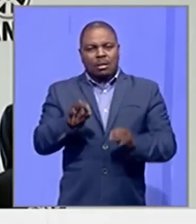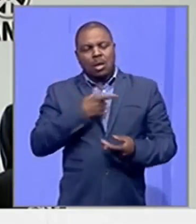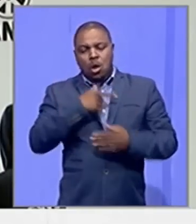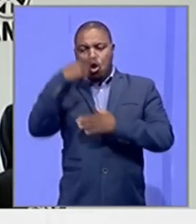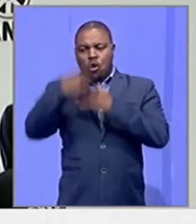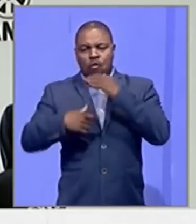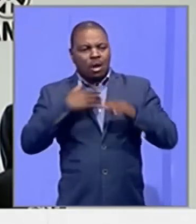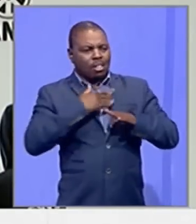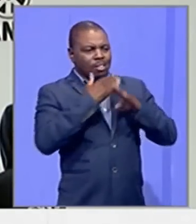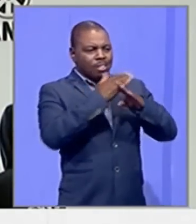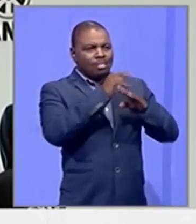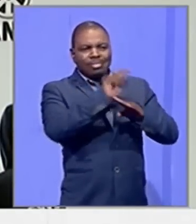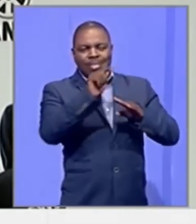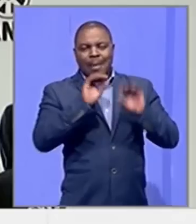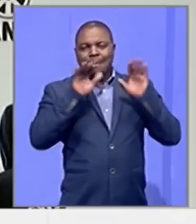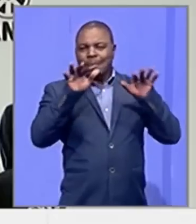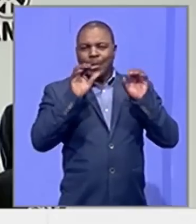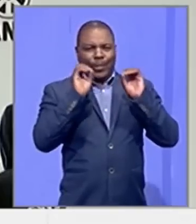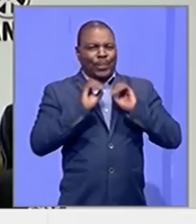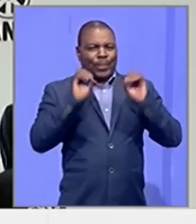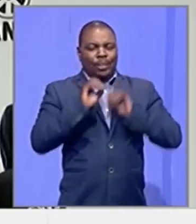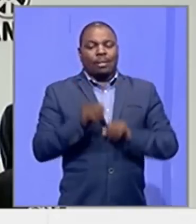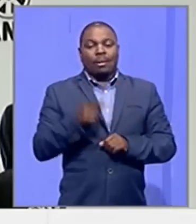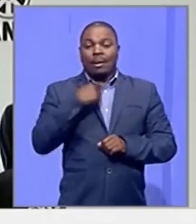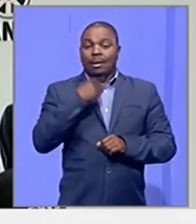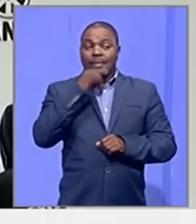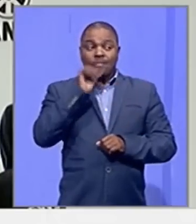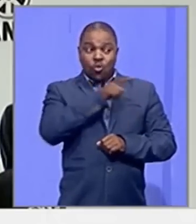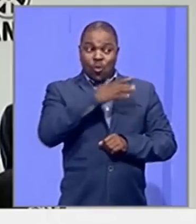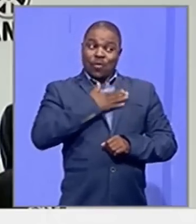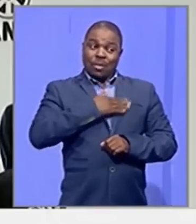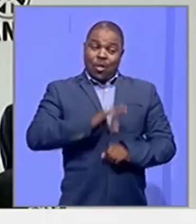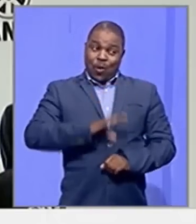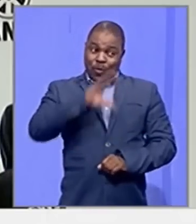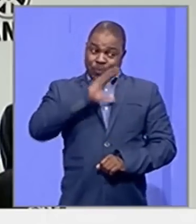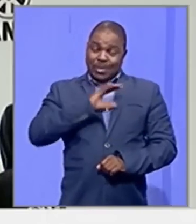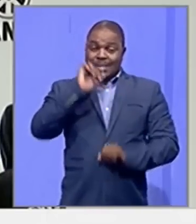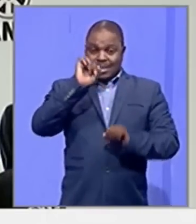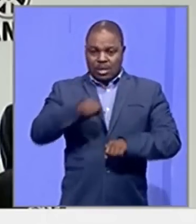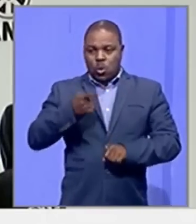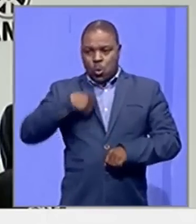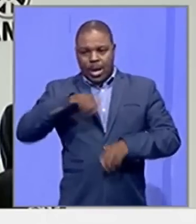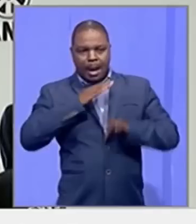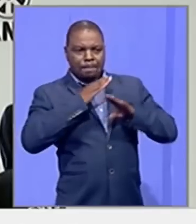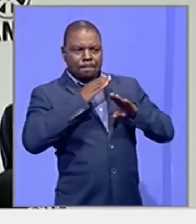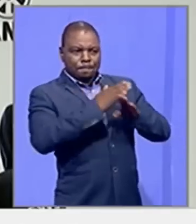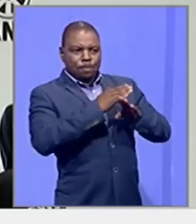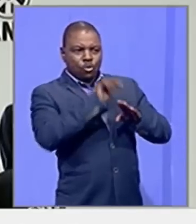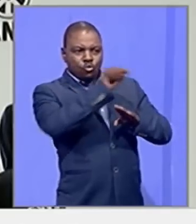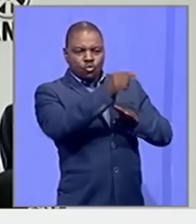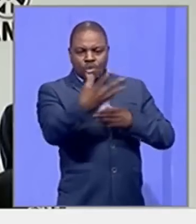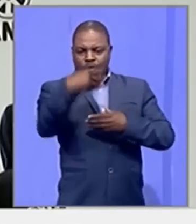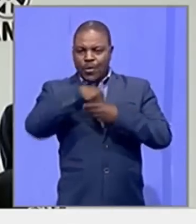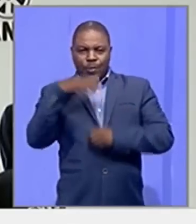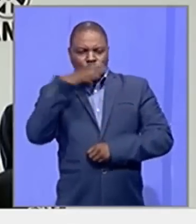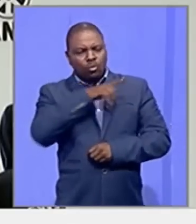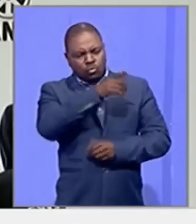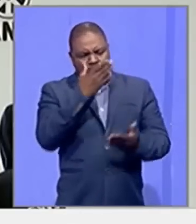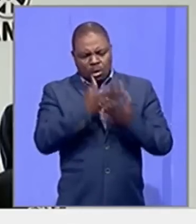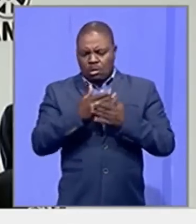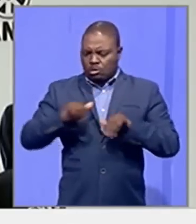Congress. And we are saying, if indeed people are confident that we close them out of processes, they are free to challenge